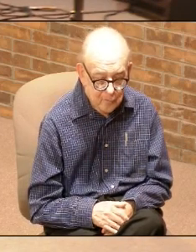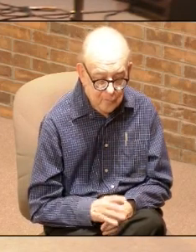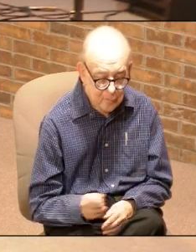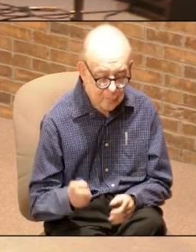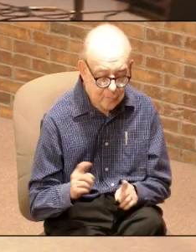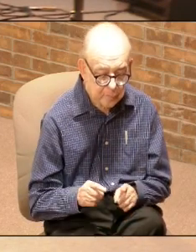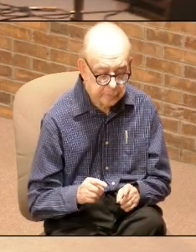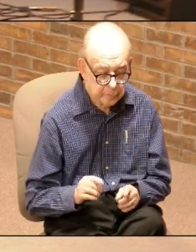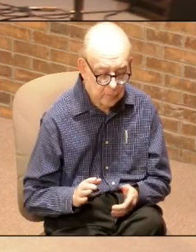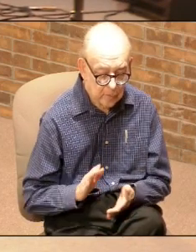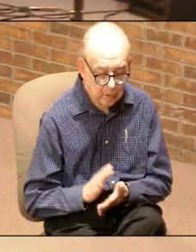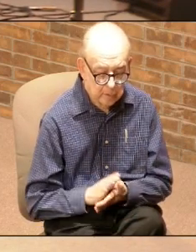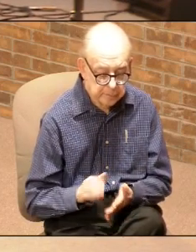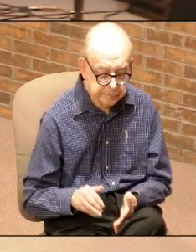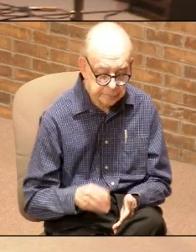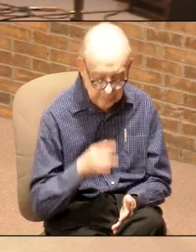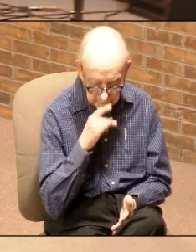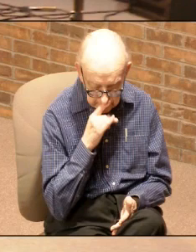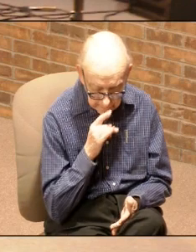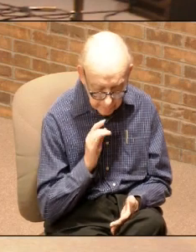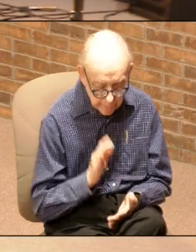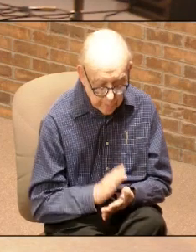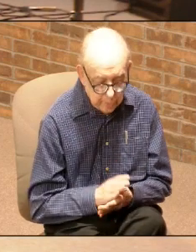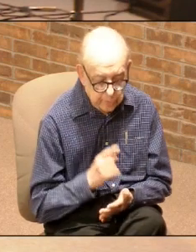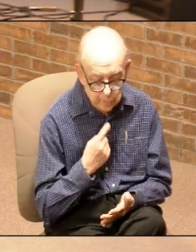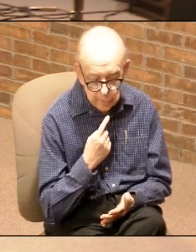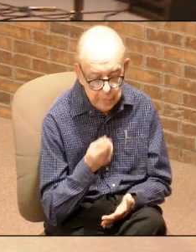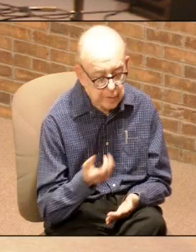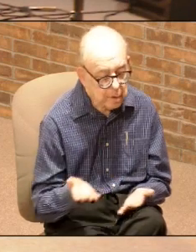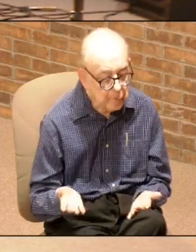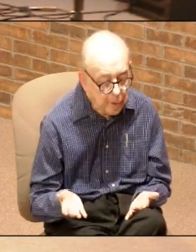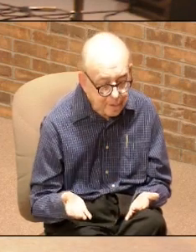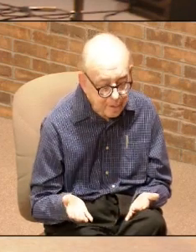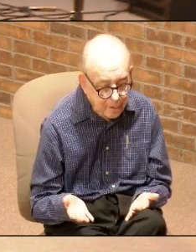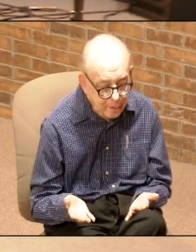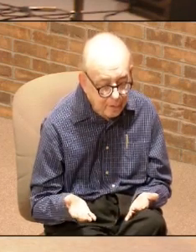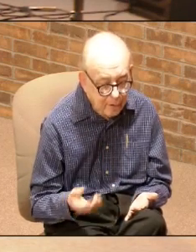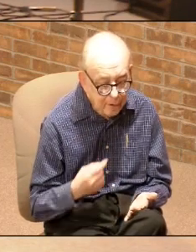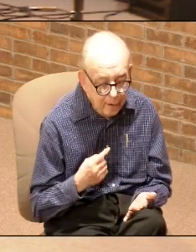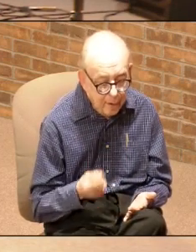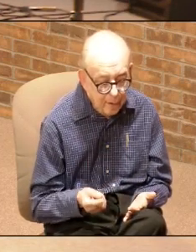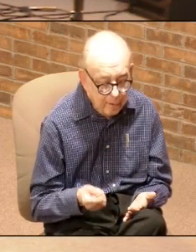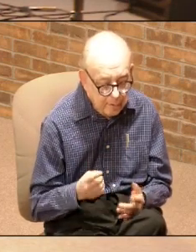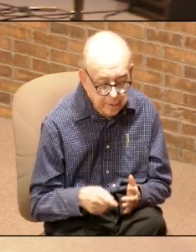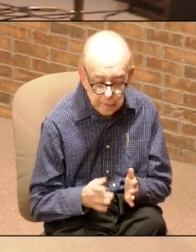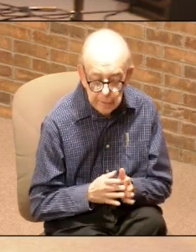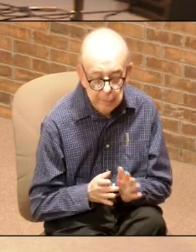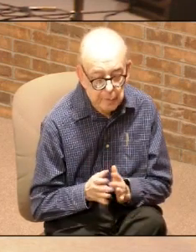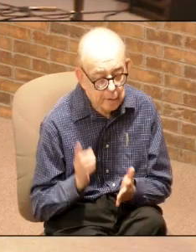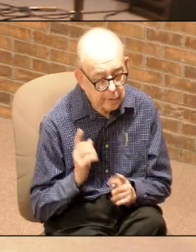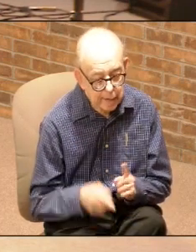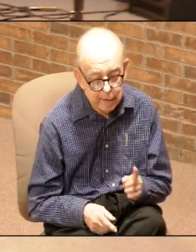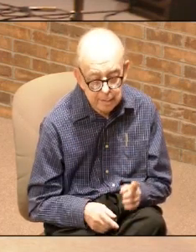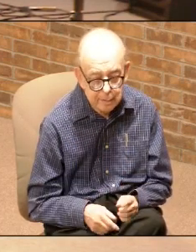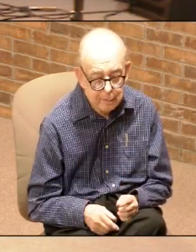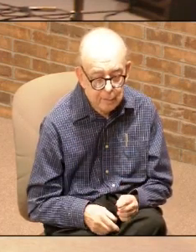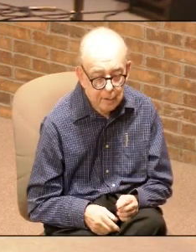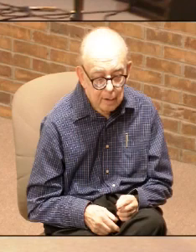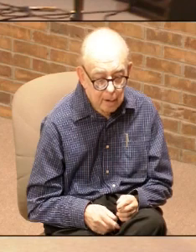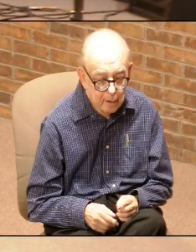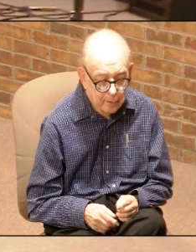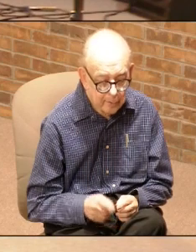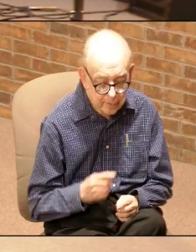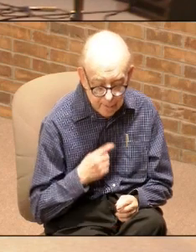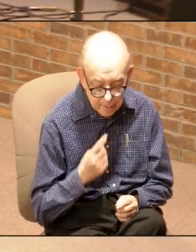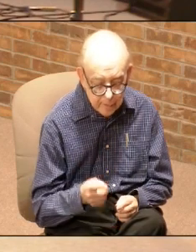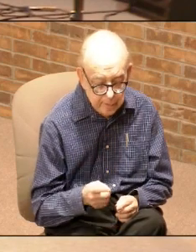And when you let the school raise them, what is the school going to tell them? Let's see, they can't read the Bible. They can't